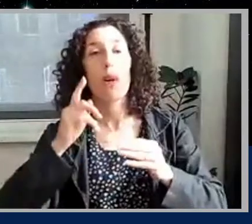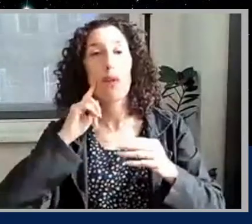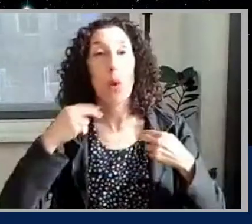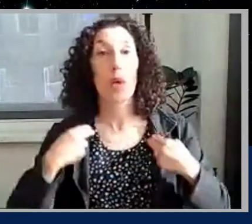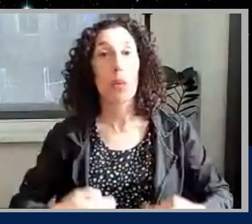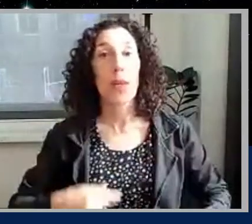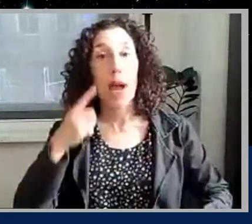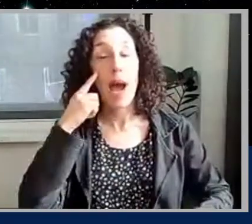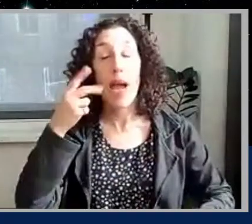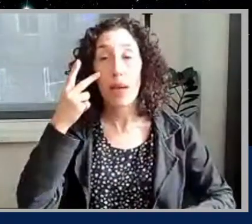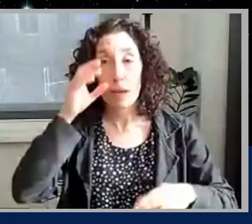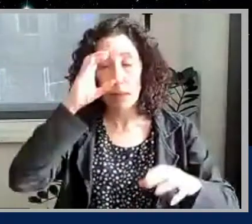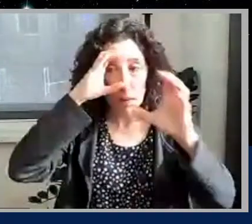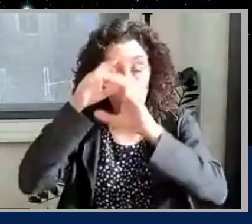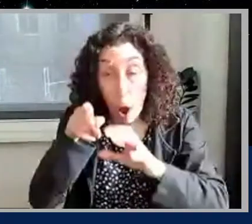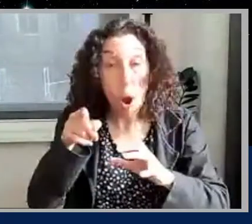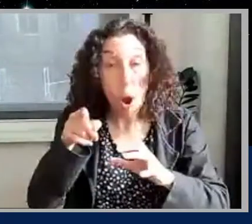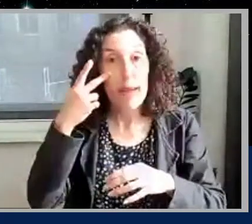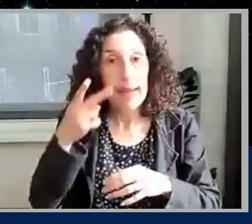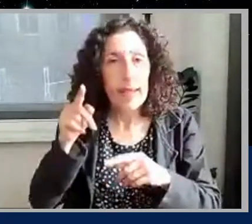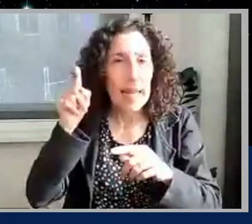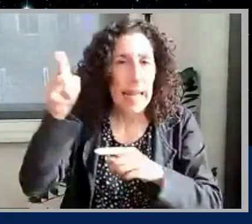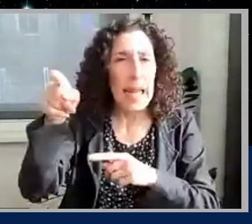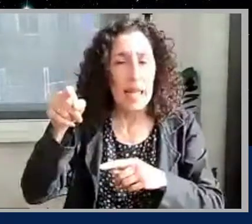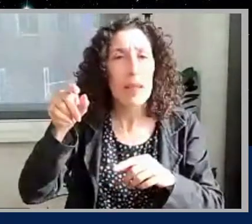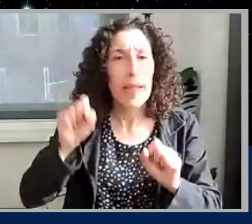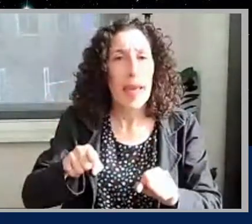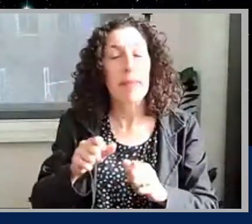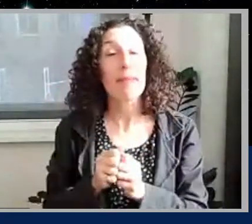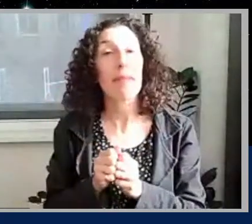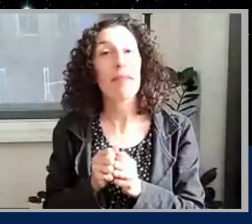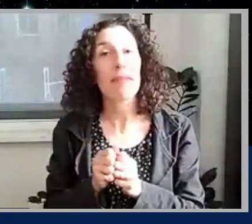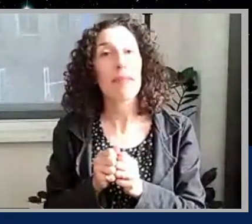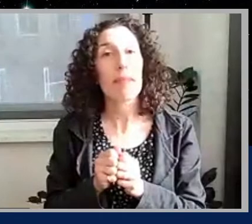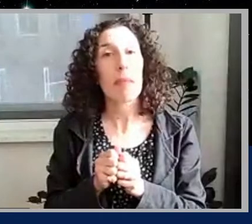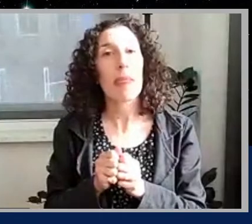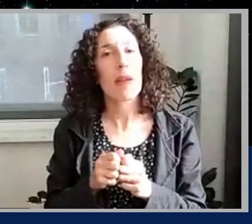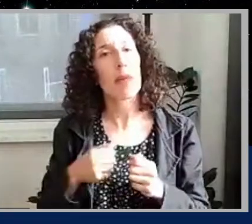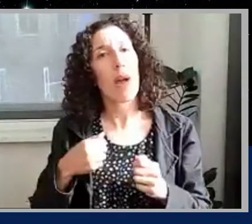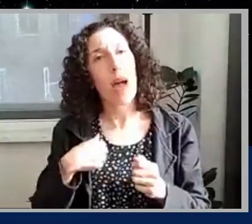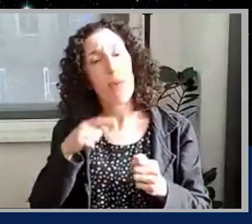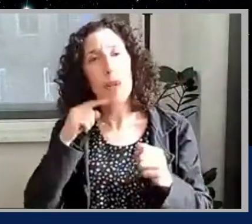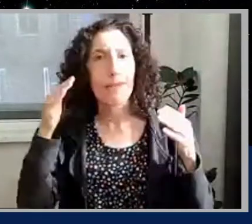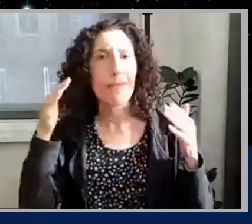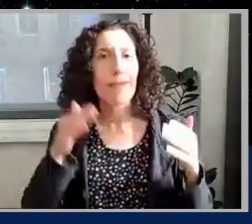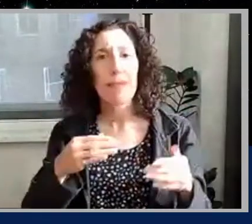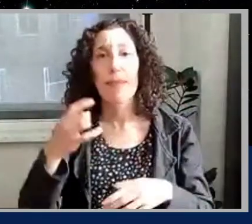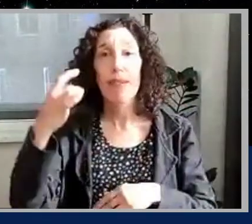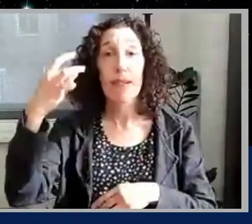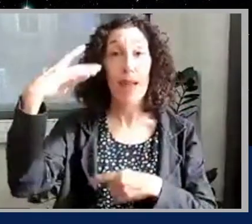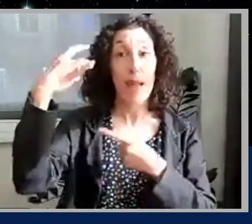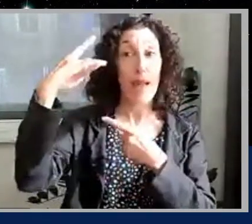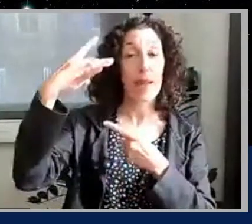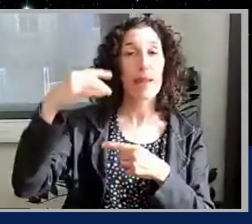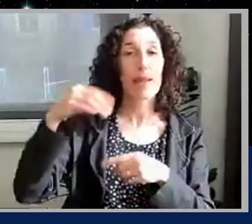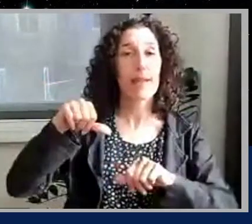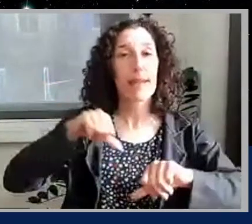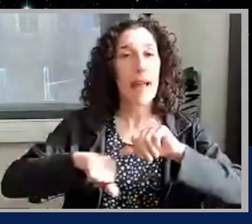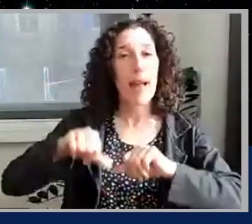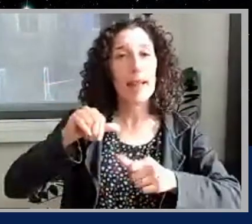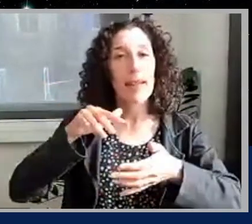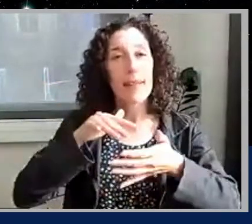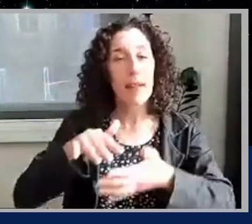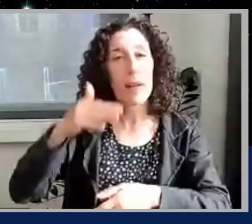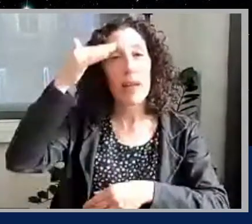invisible. And when you're talking about particular objects that the Chandra X-ray Observatory studies, like exploding stars and black